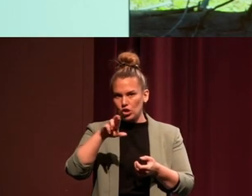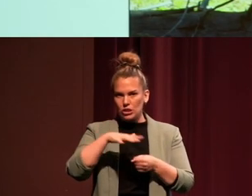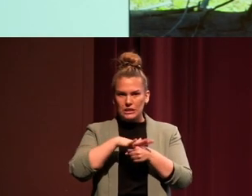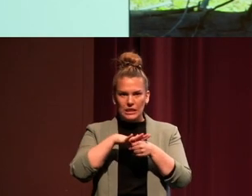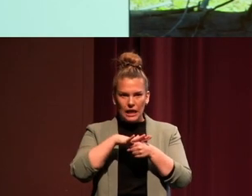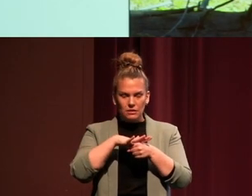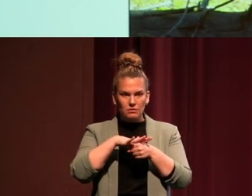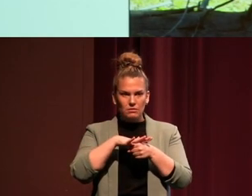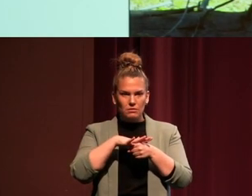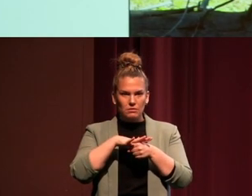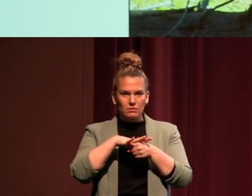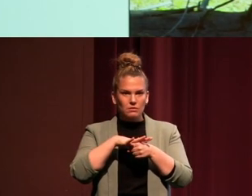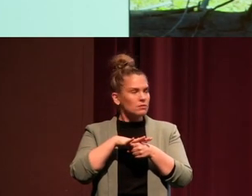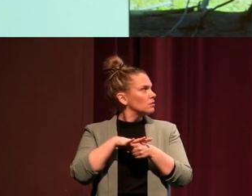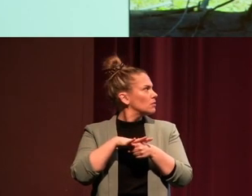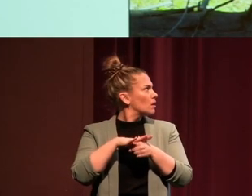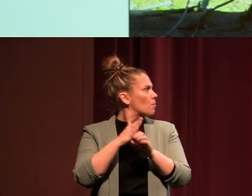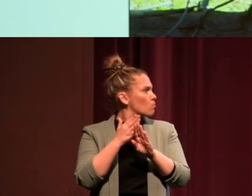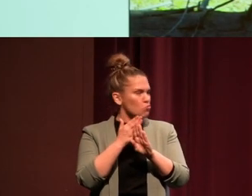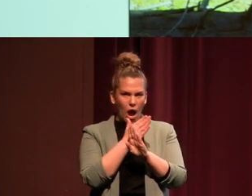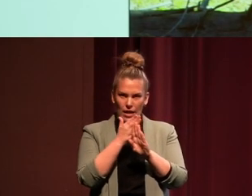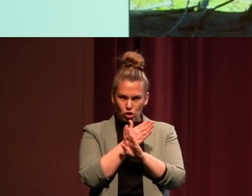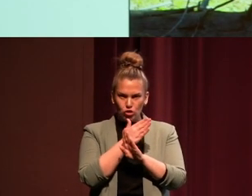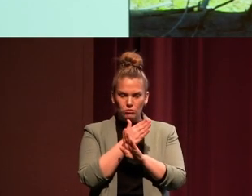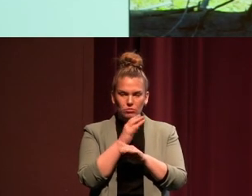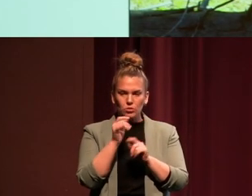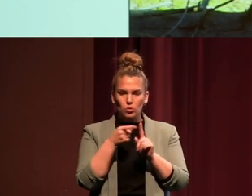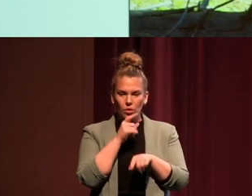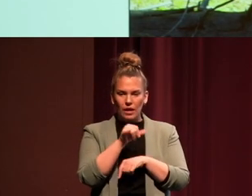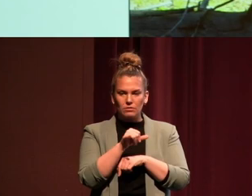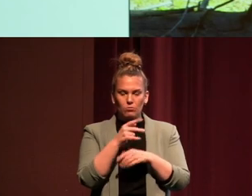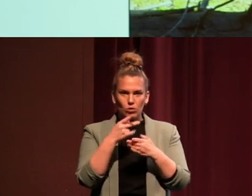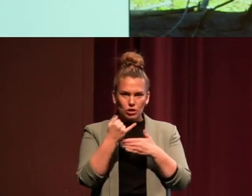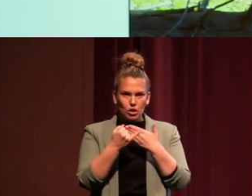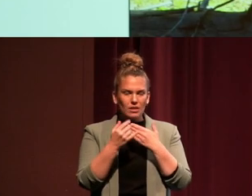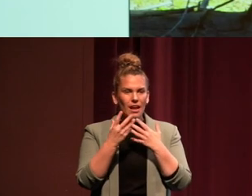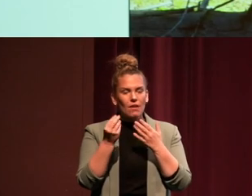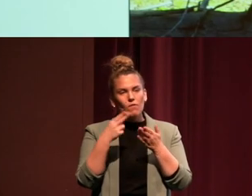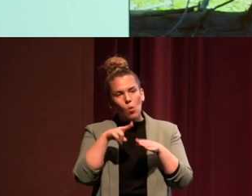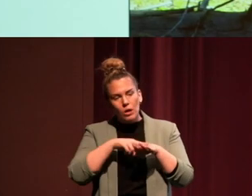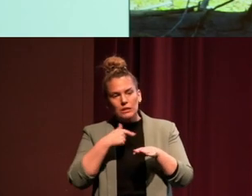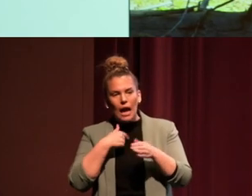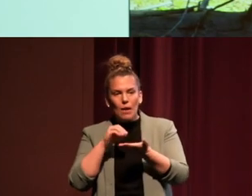thinning. And yeah, of course, I cored these trees.